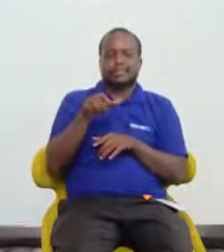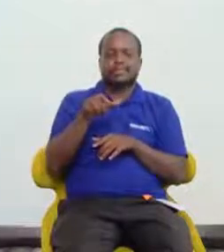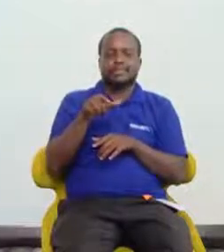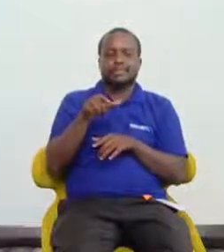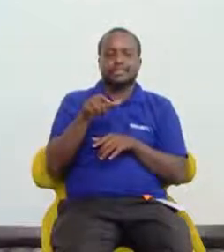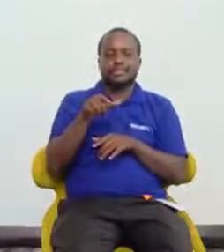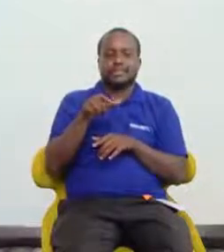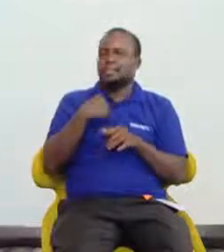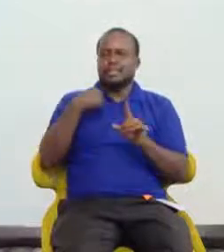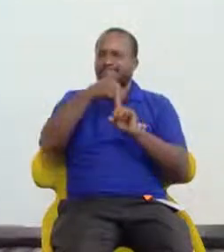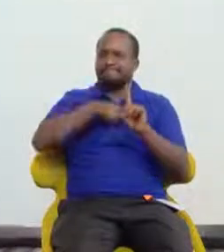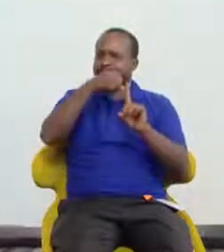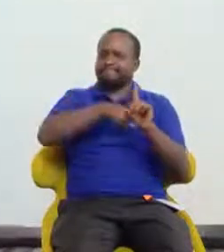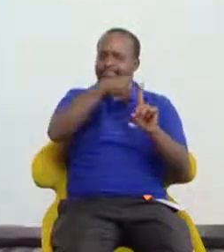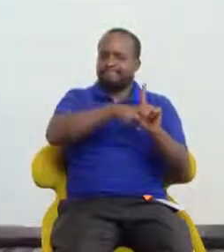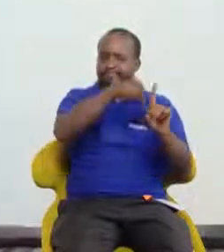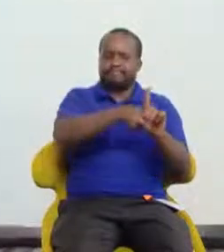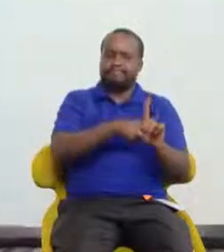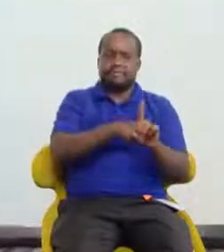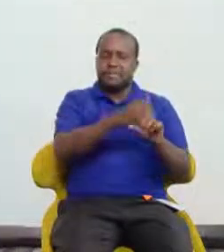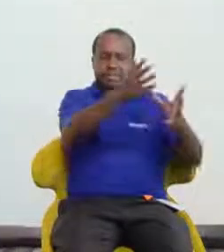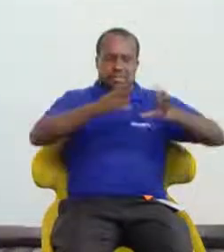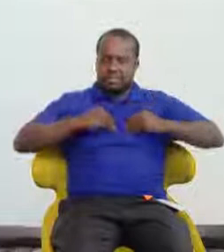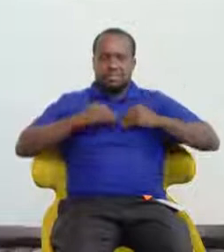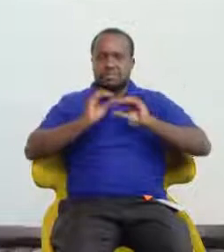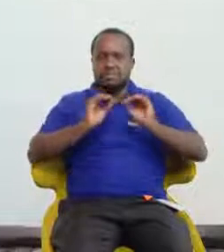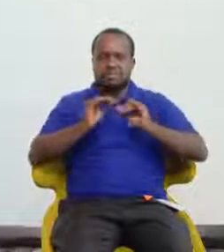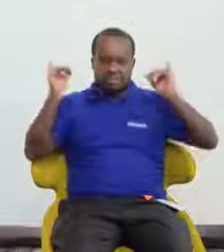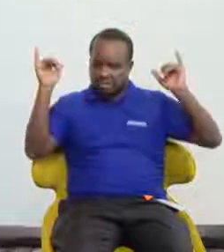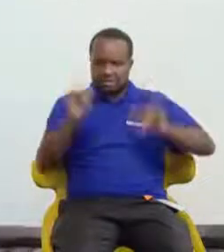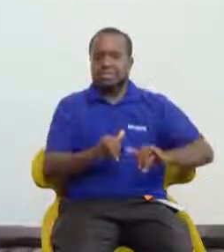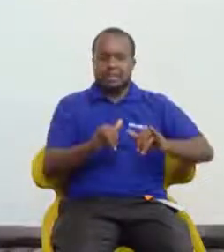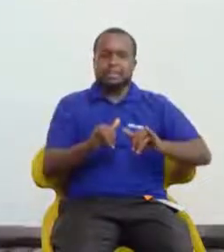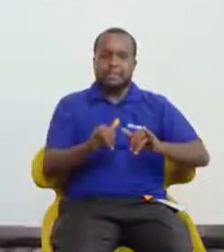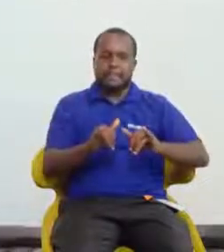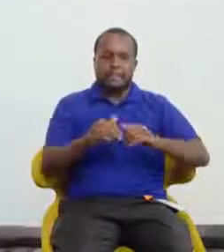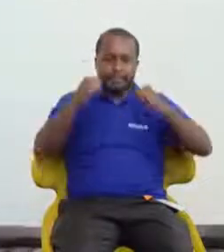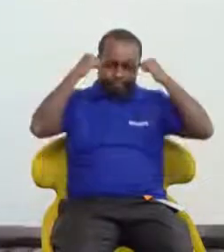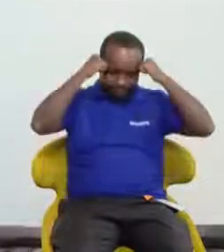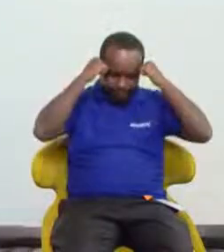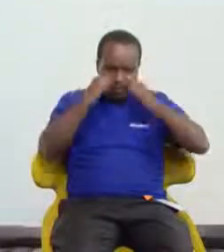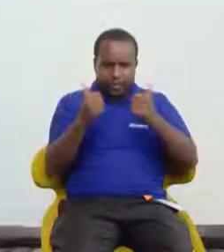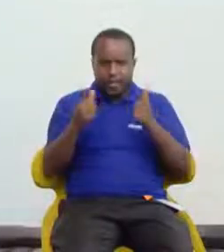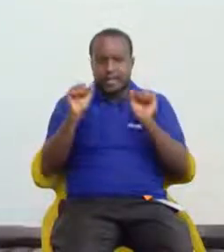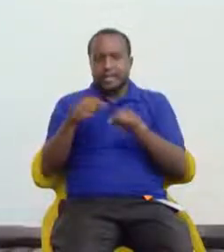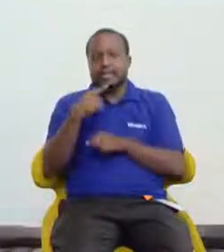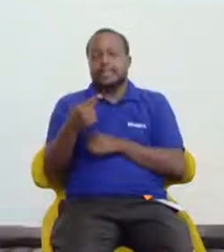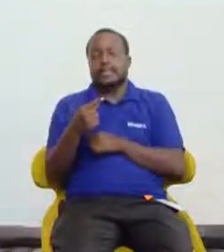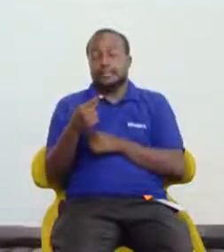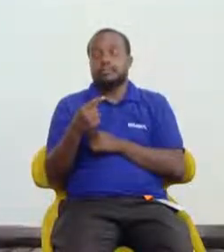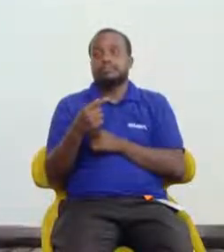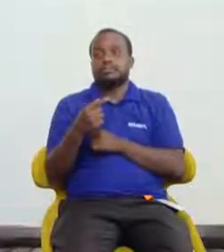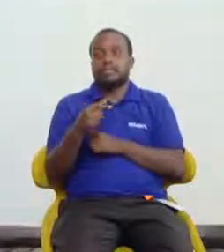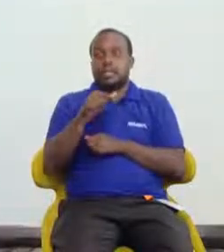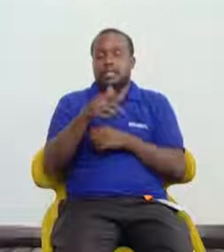I was still a fighter. I didn't go with their proposal. I remained in my campus, did my course, and I can say that's